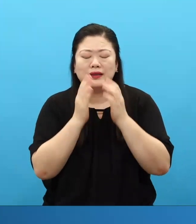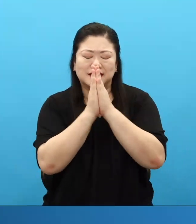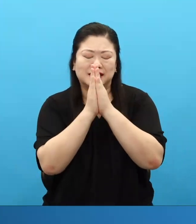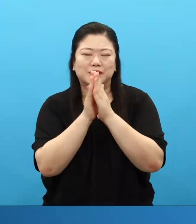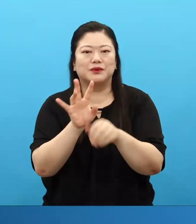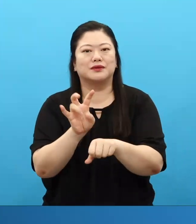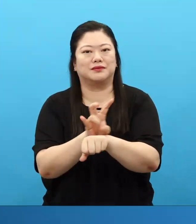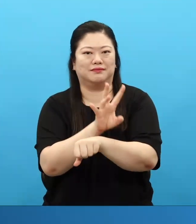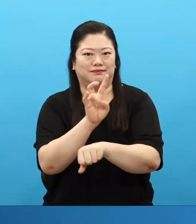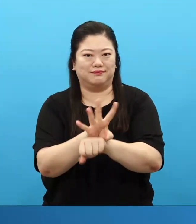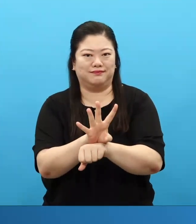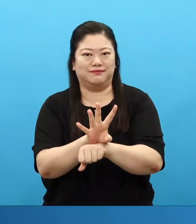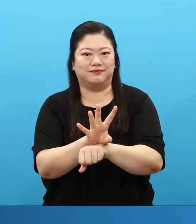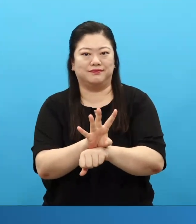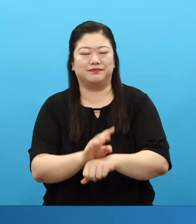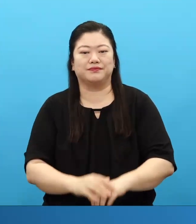prayer.